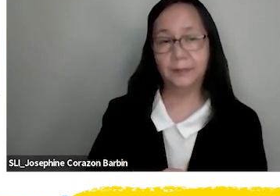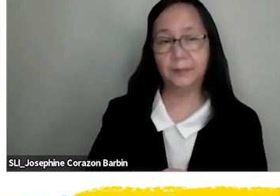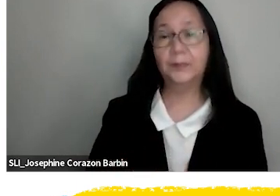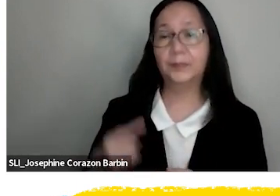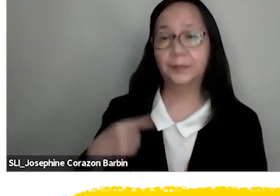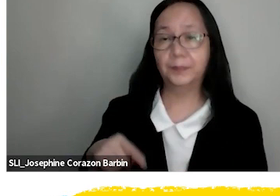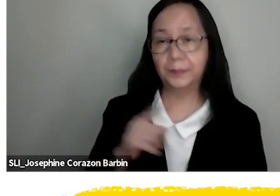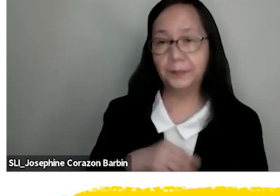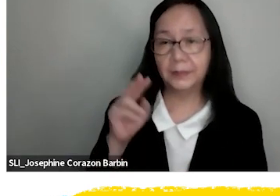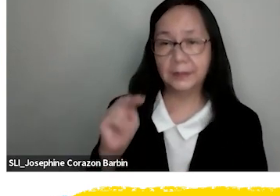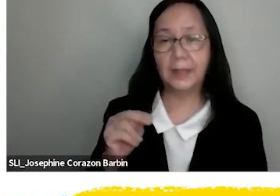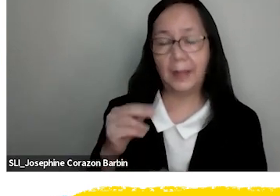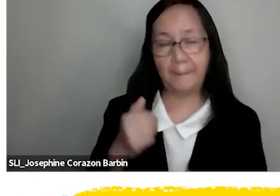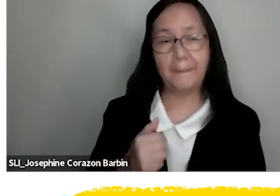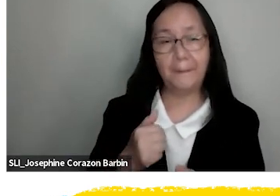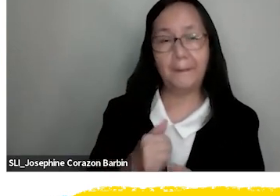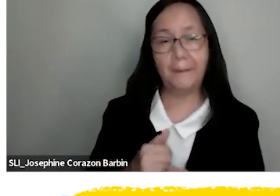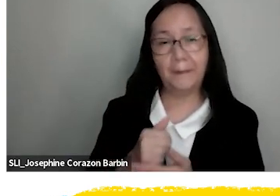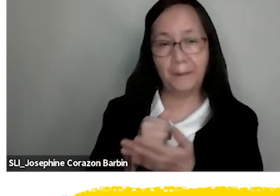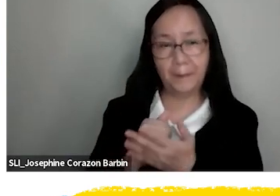cross-border. We will find a lot of cross-border